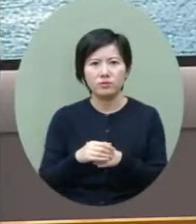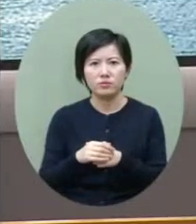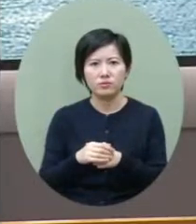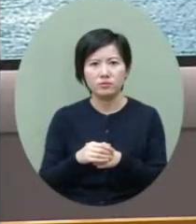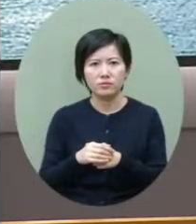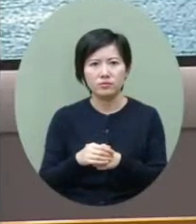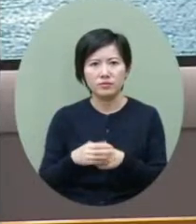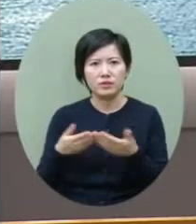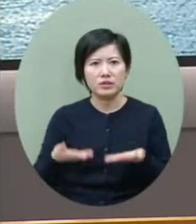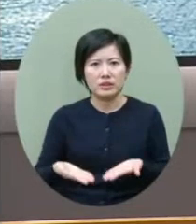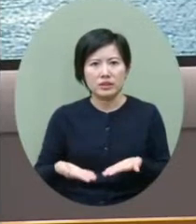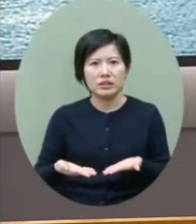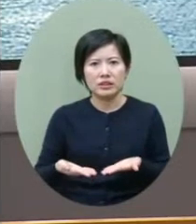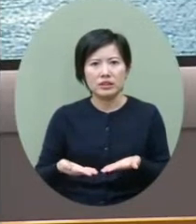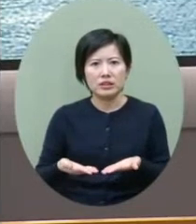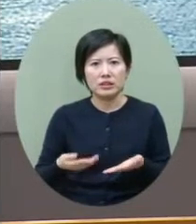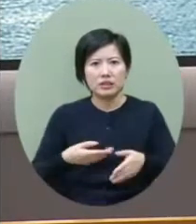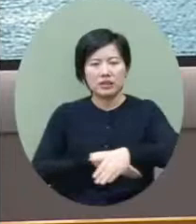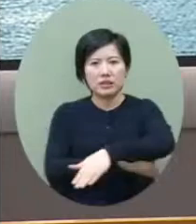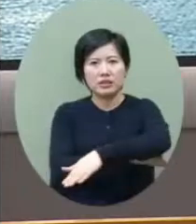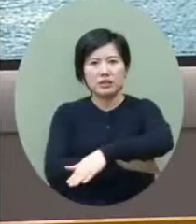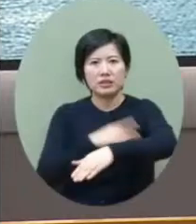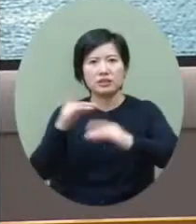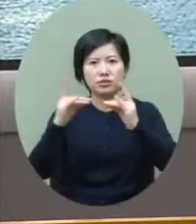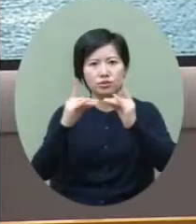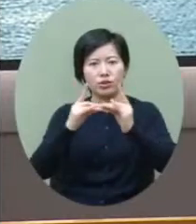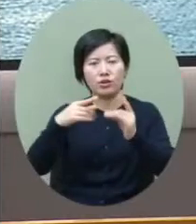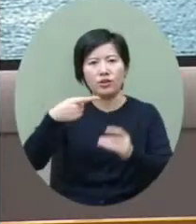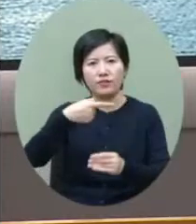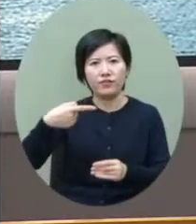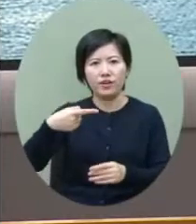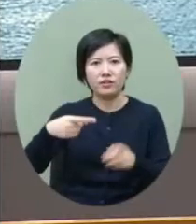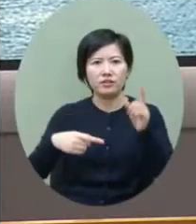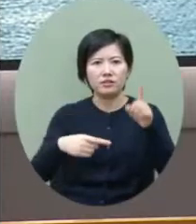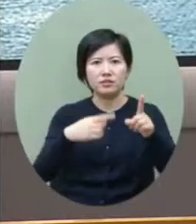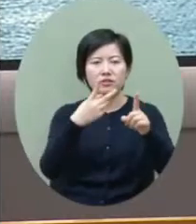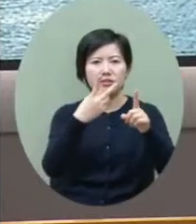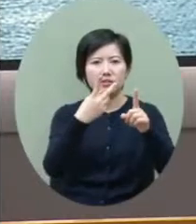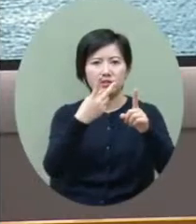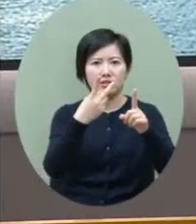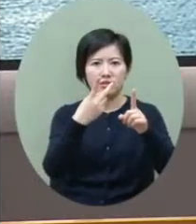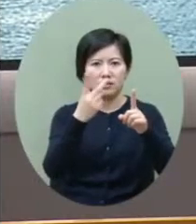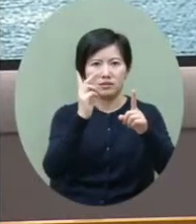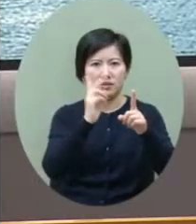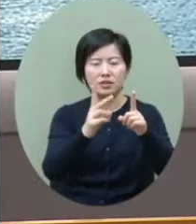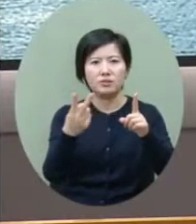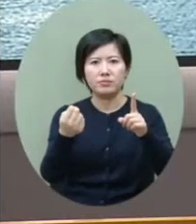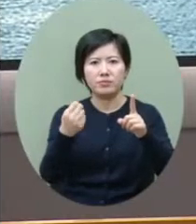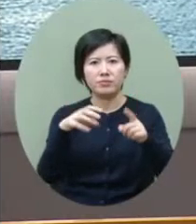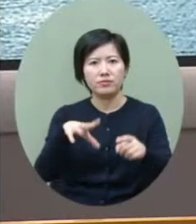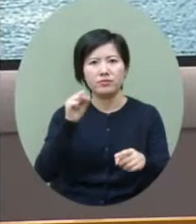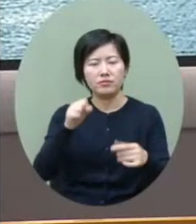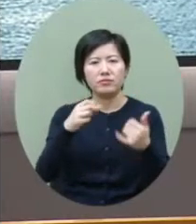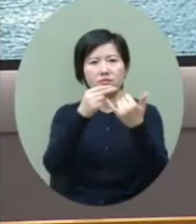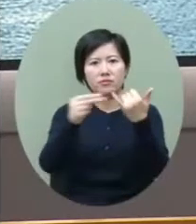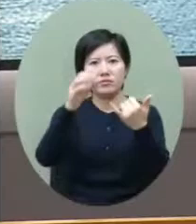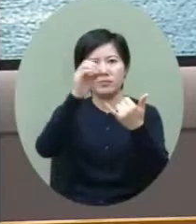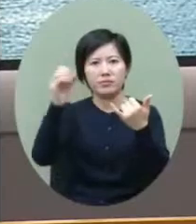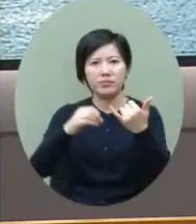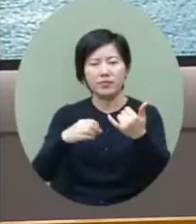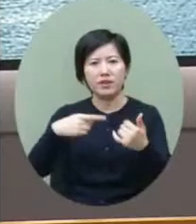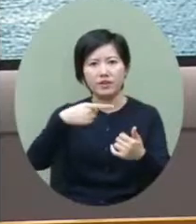747 in a stable condition. The number of negative pressure beds stand at 1,220, utilization